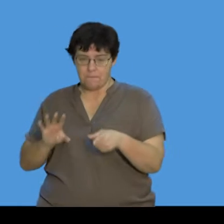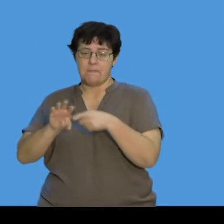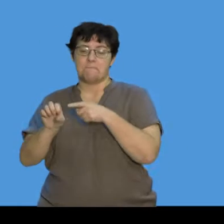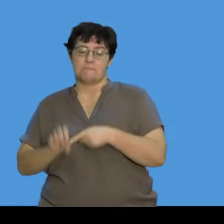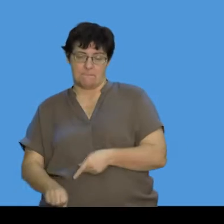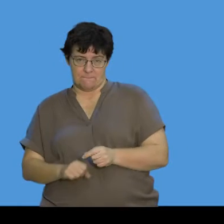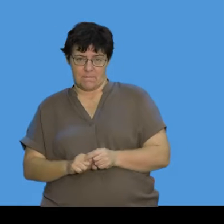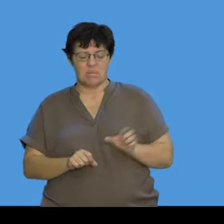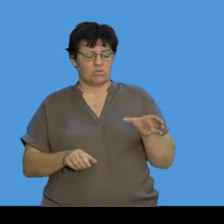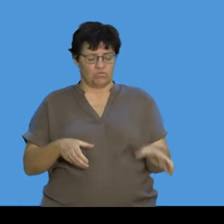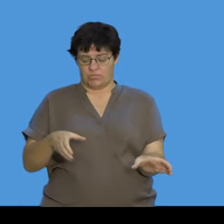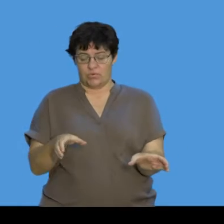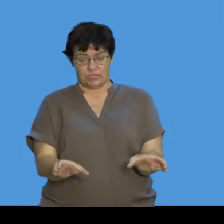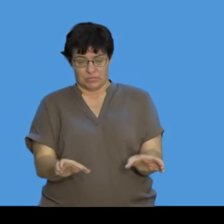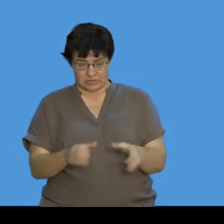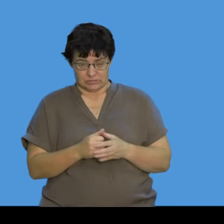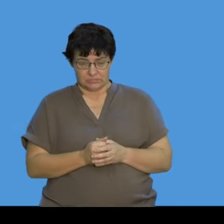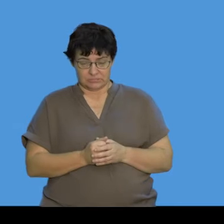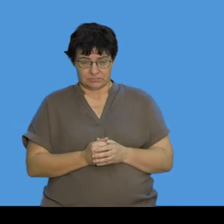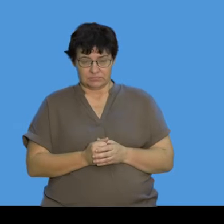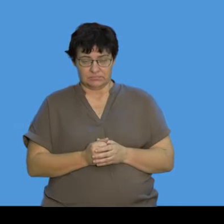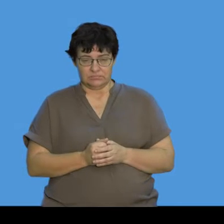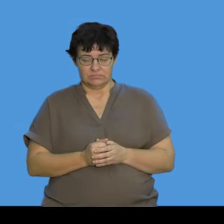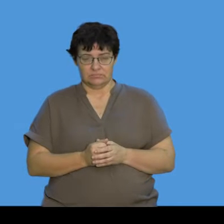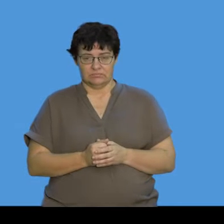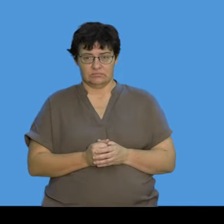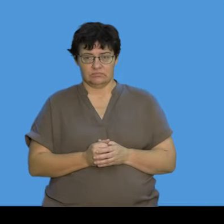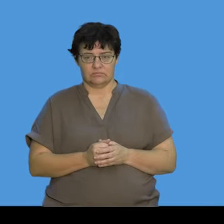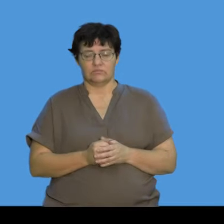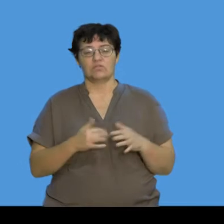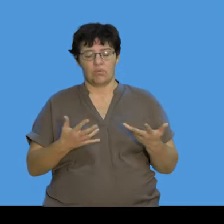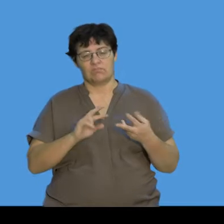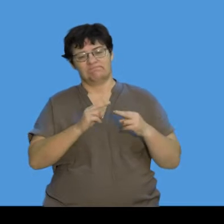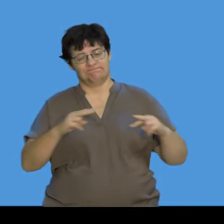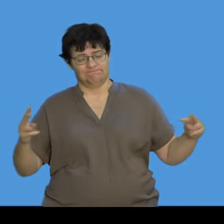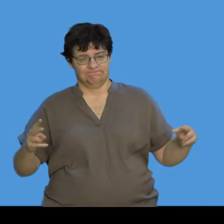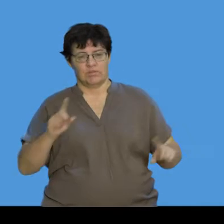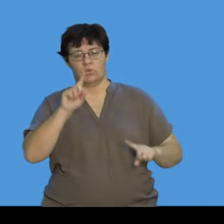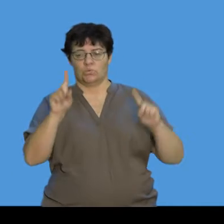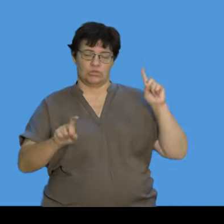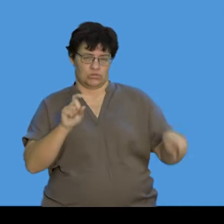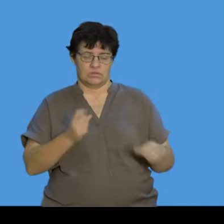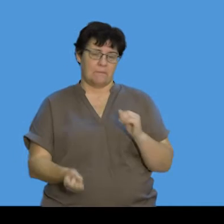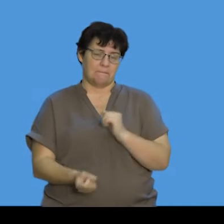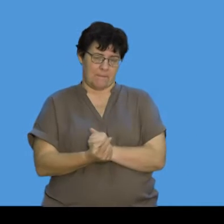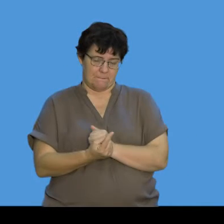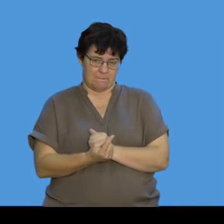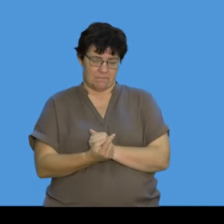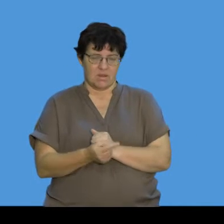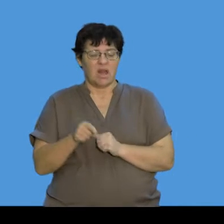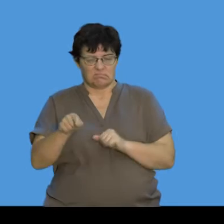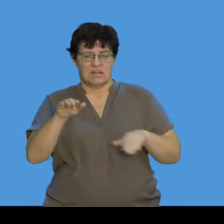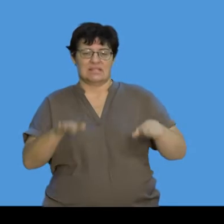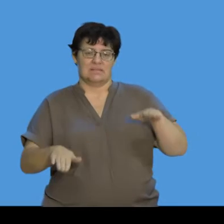are just the two categories that we can then categorize the types of questions that we are going to get under